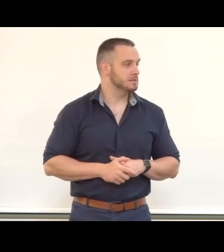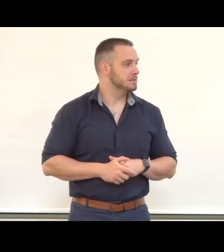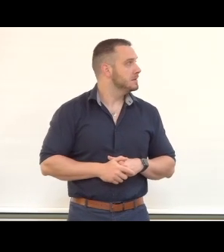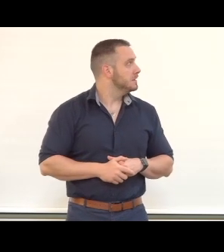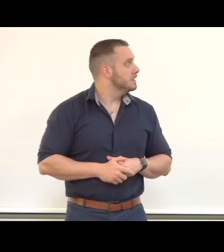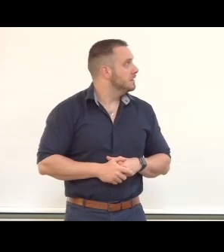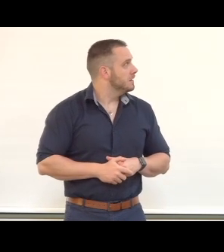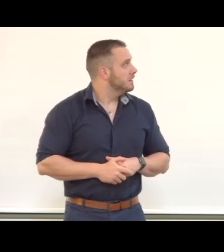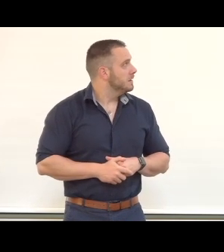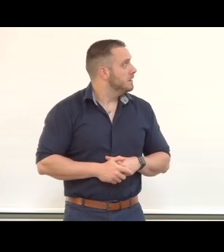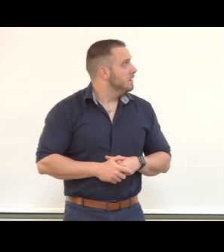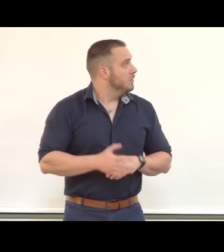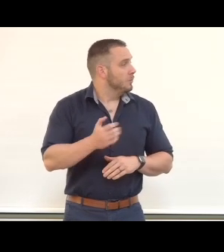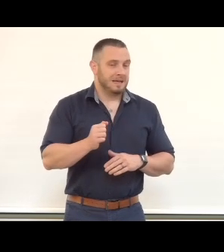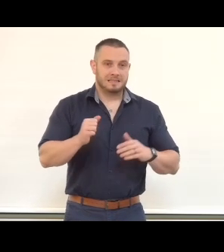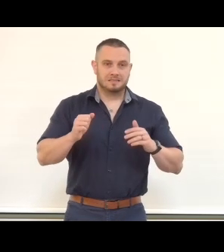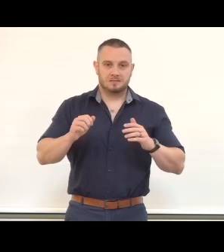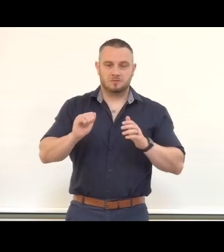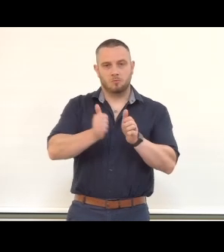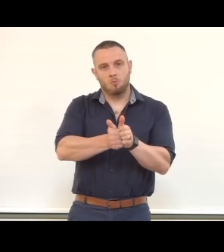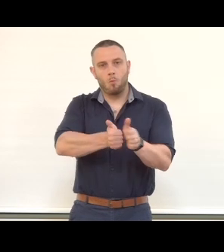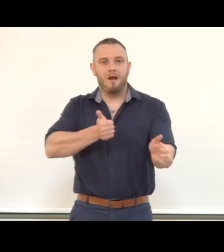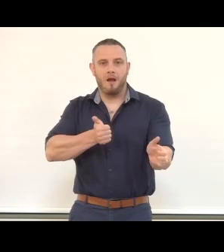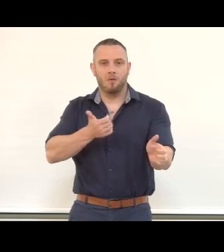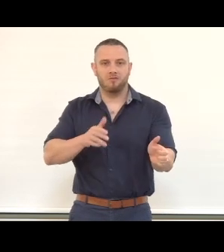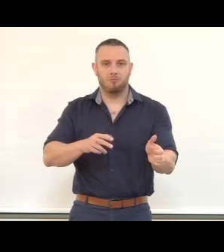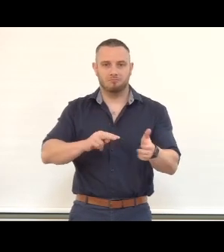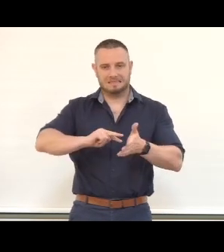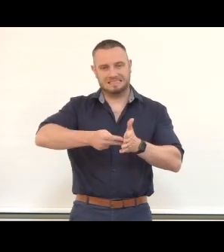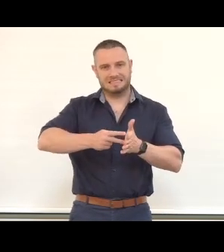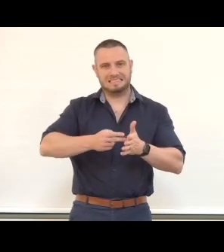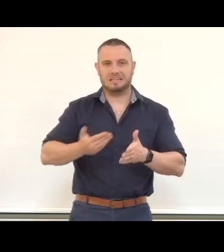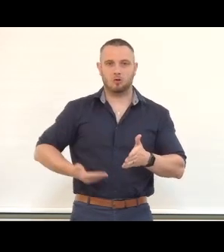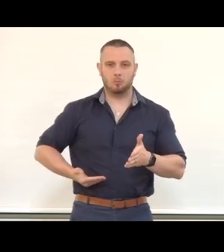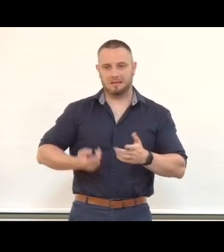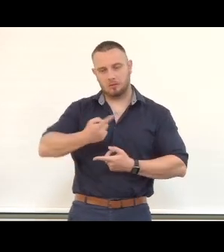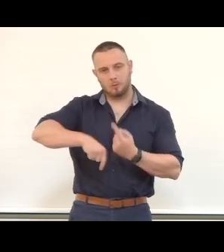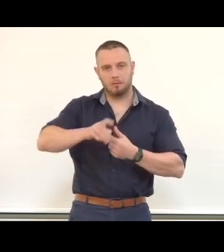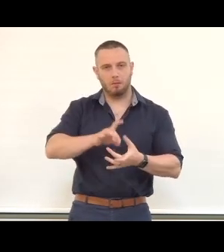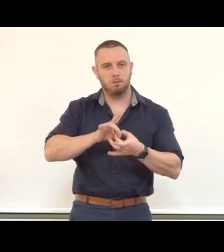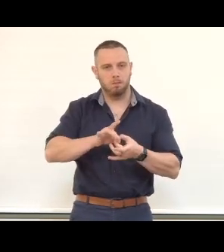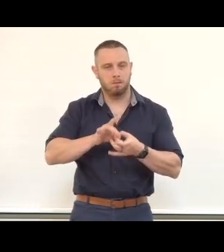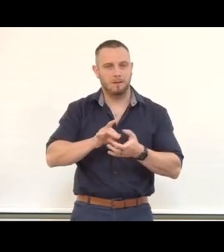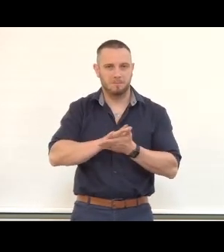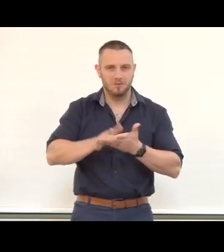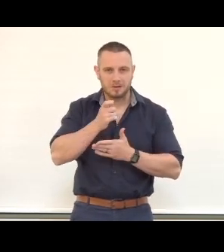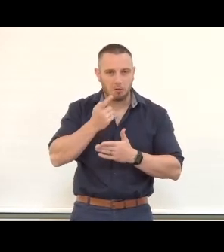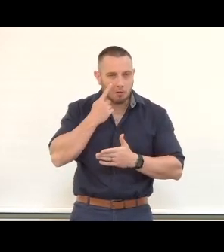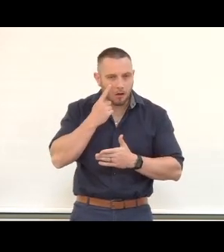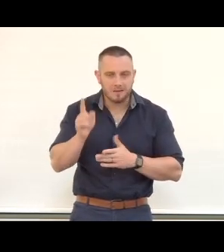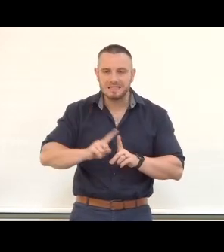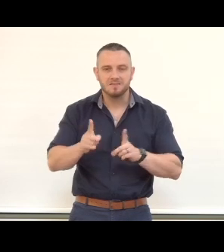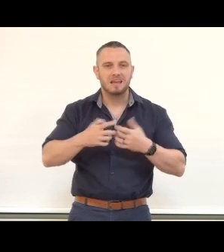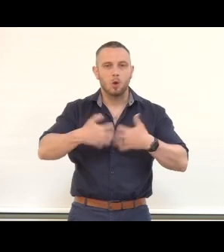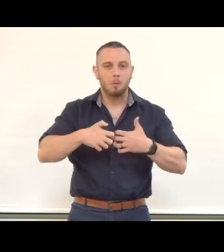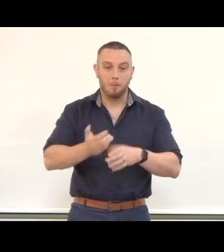We occupied a warehouse of the logistics company we cooperated with to test all the equipment before